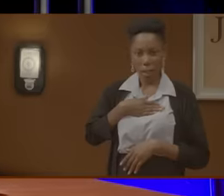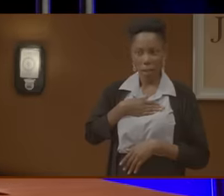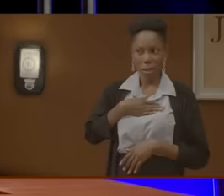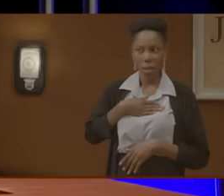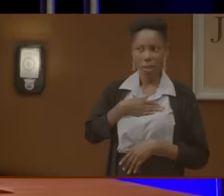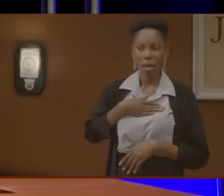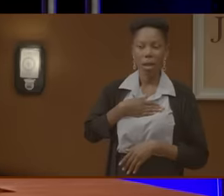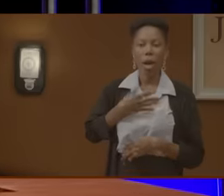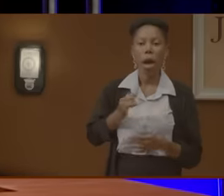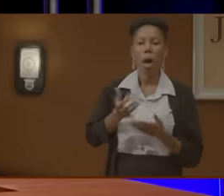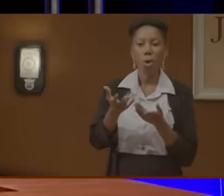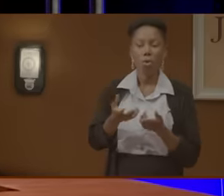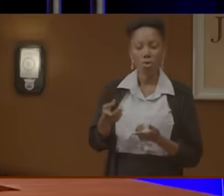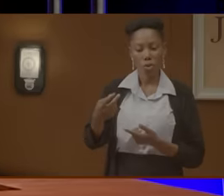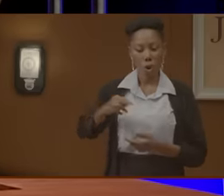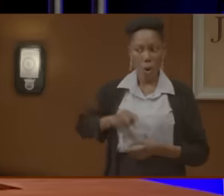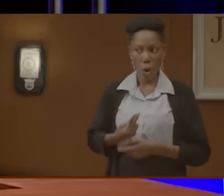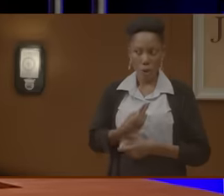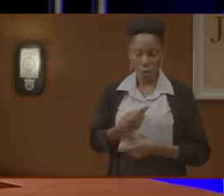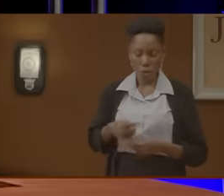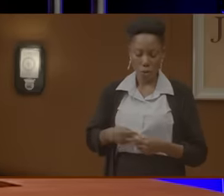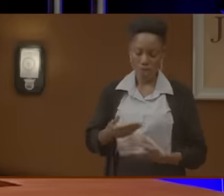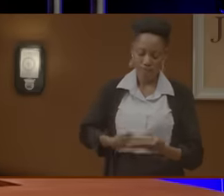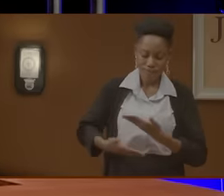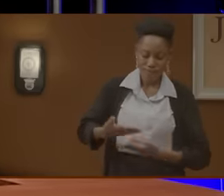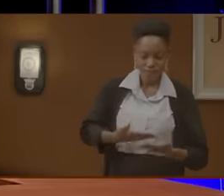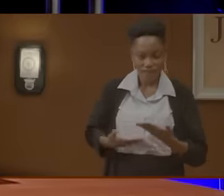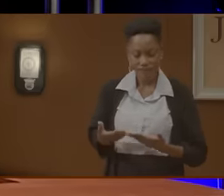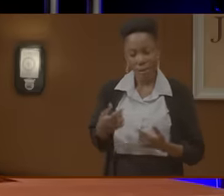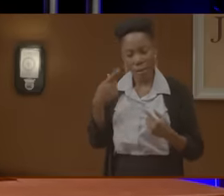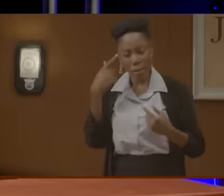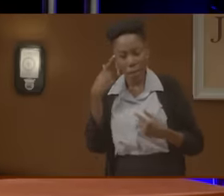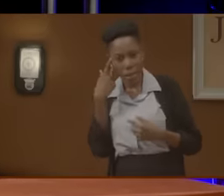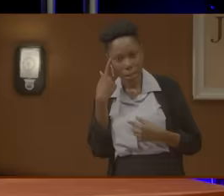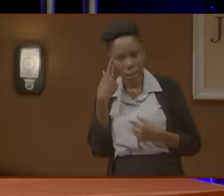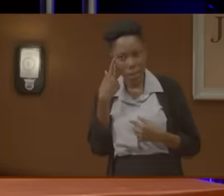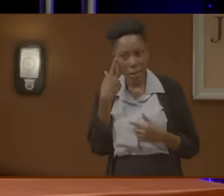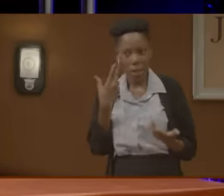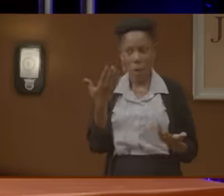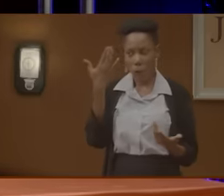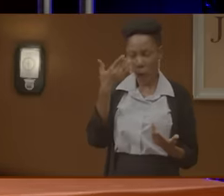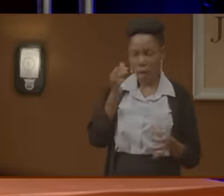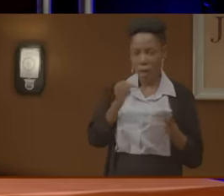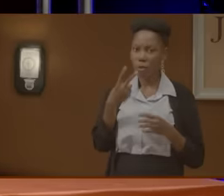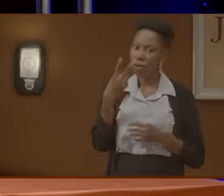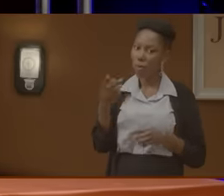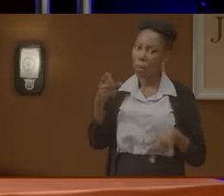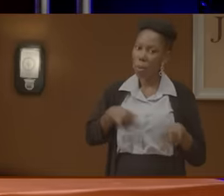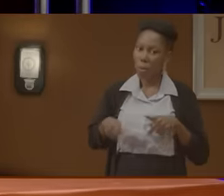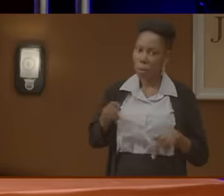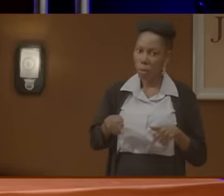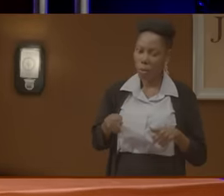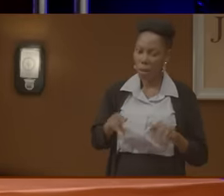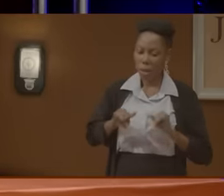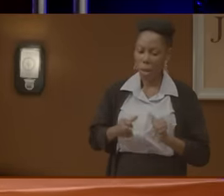please. I want you to sit down and think about this life. That when two people stay without